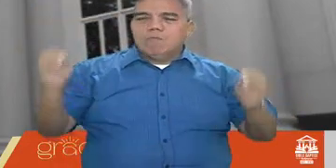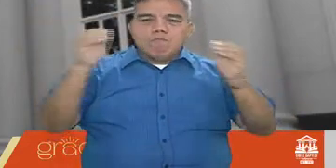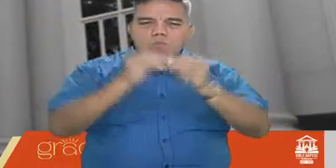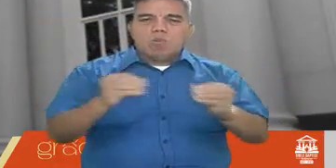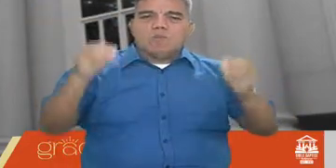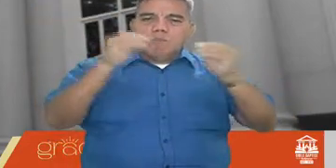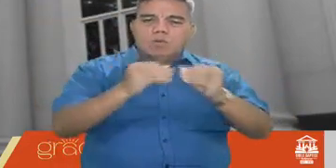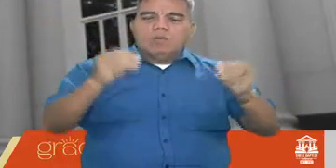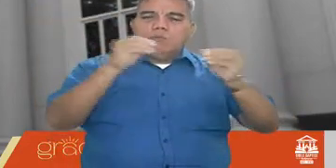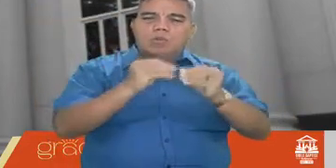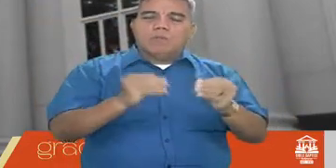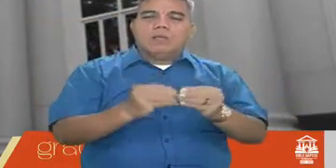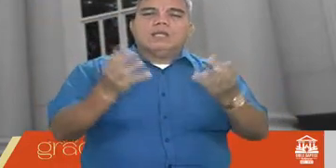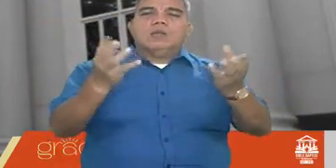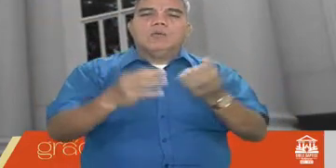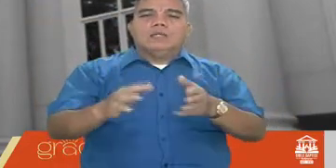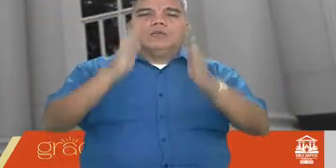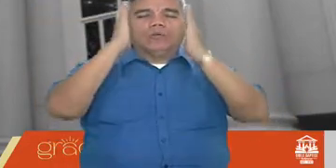deep